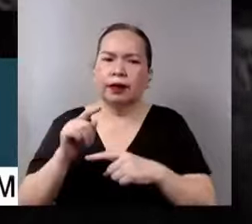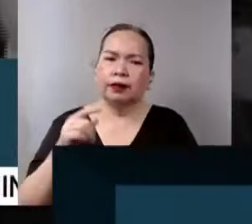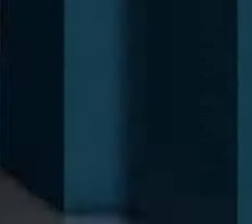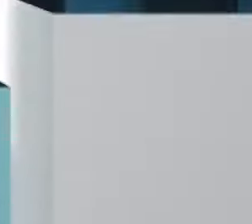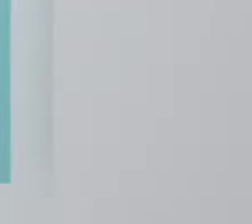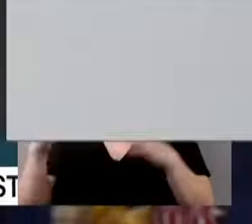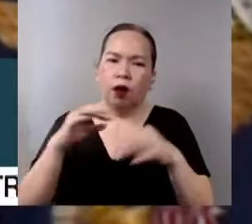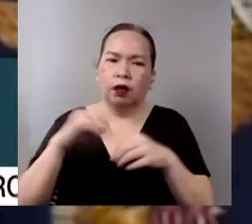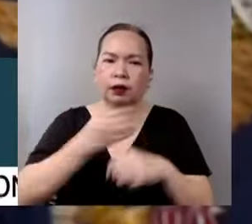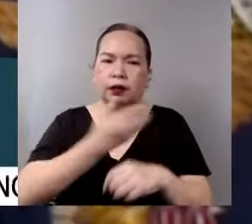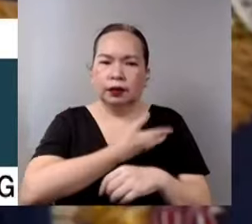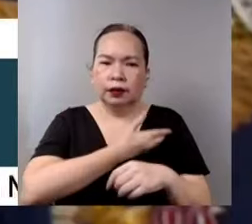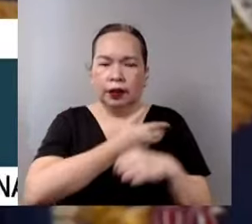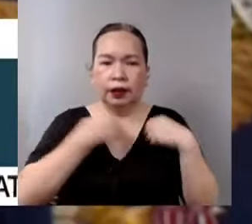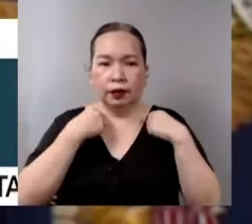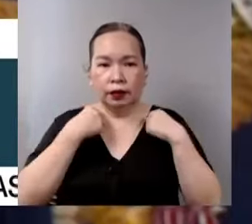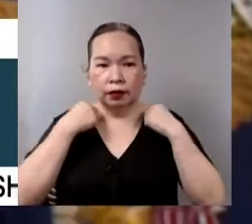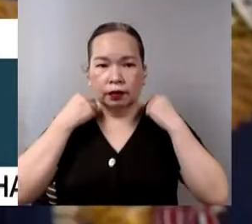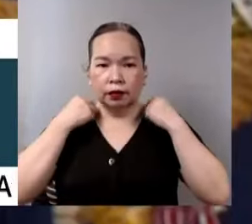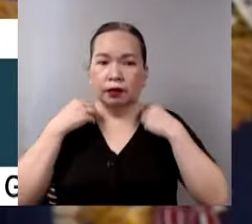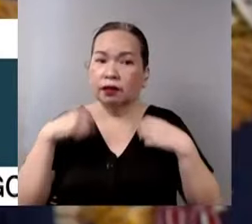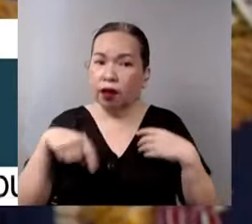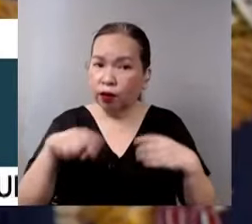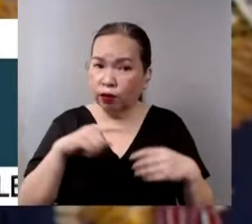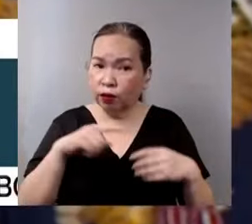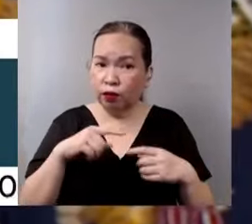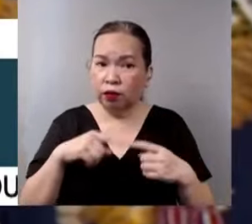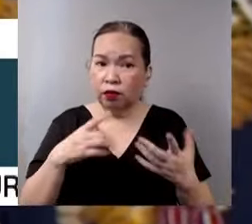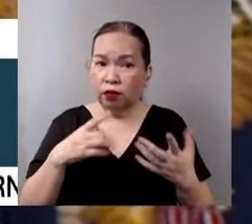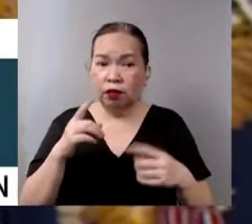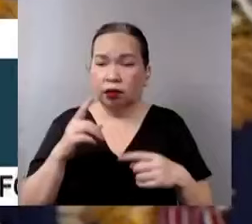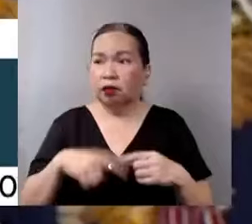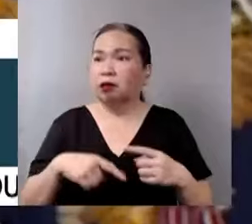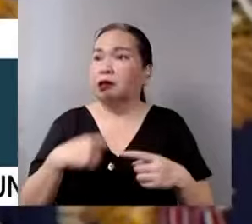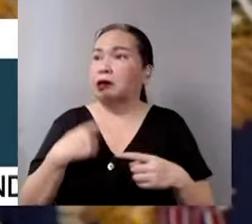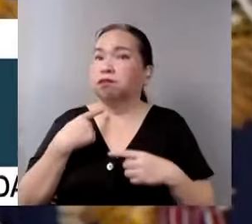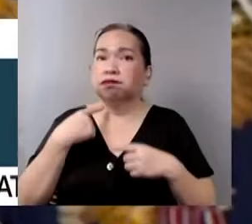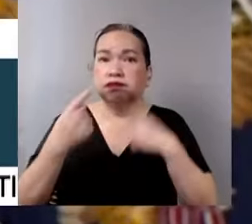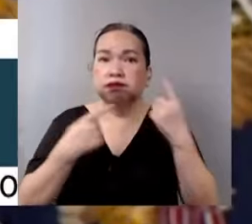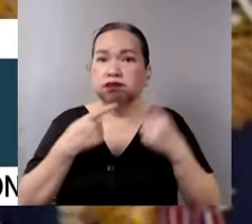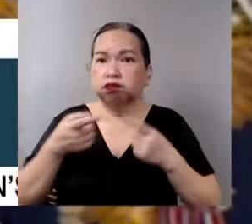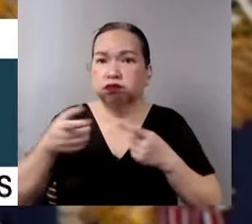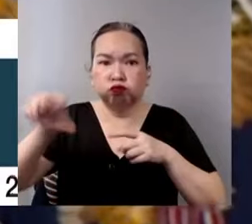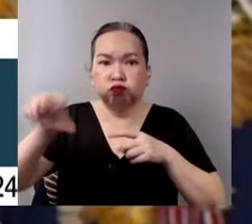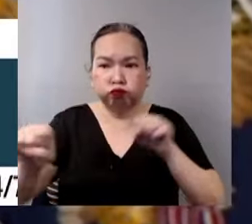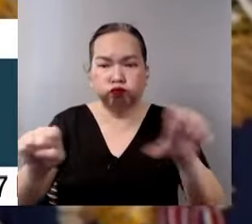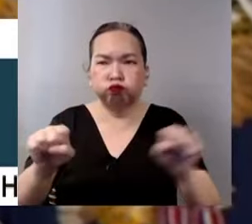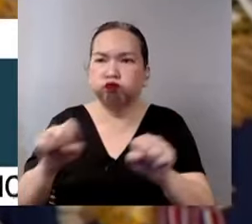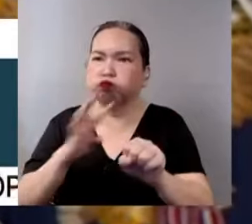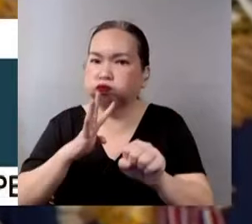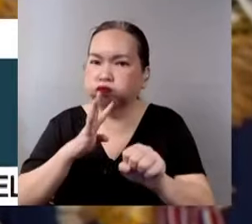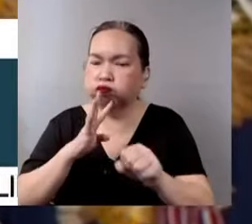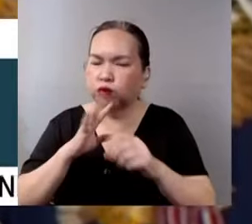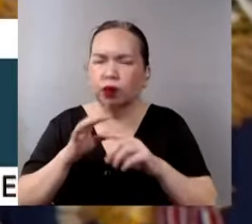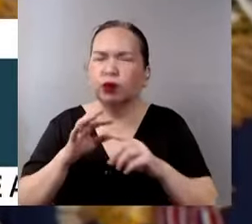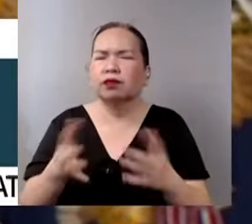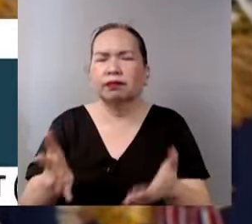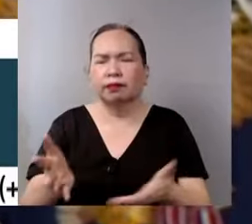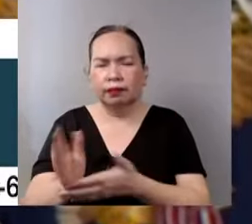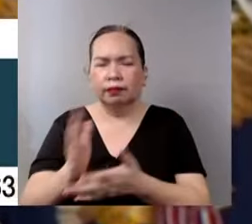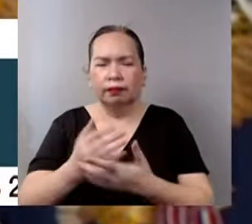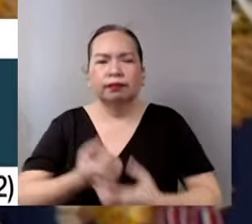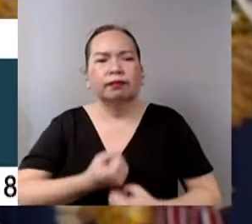We are not an authoritarian nation where we silence people or squash dissent. The American people are heard. In fact,